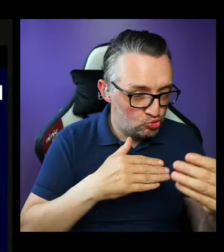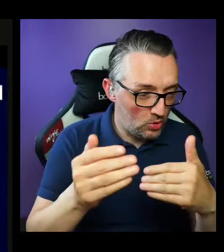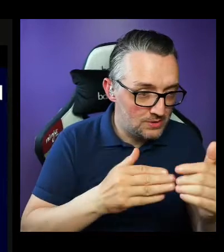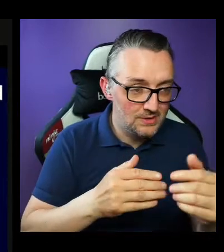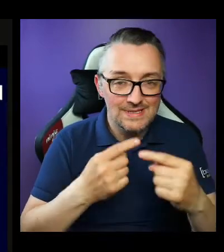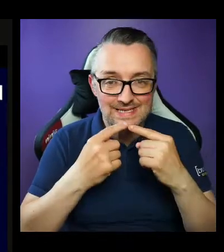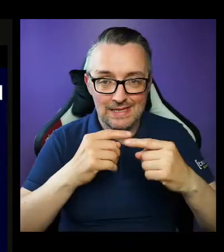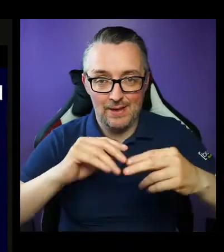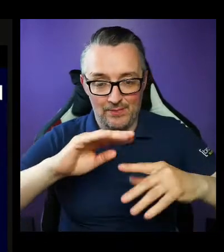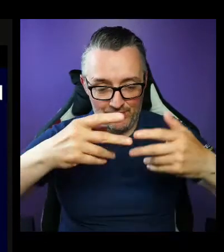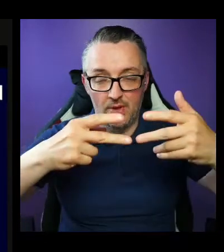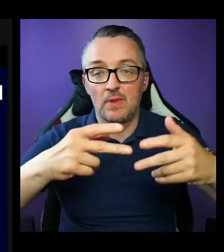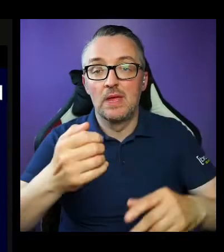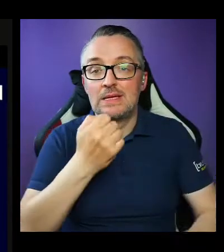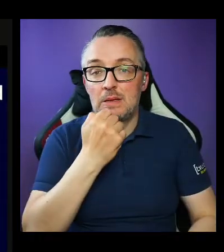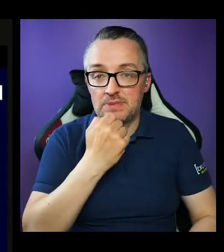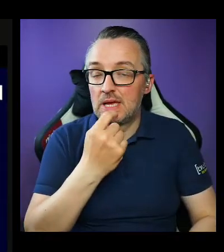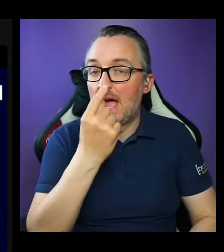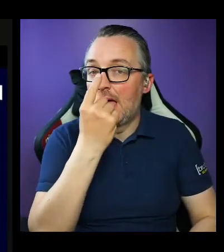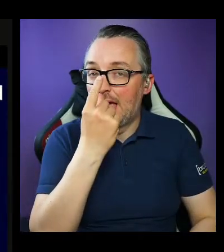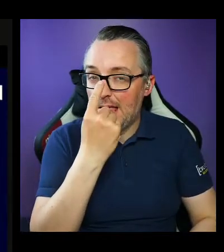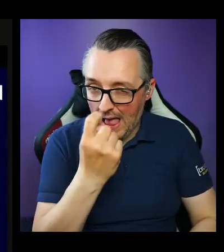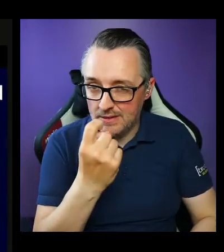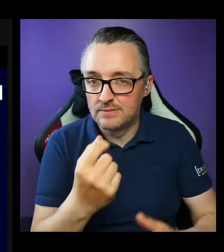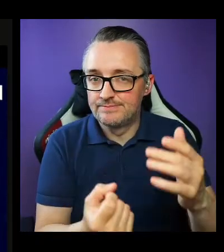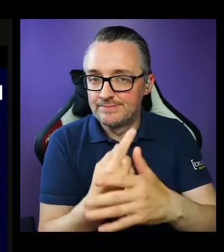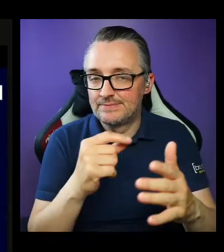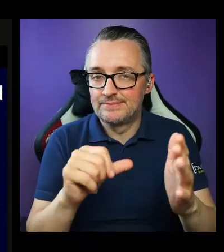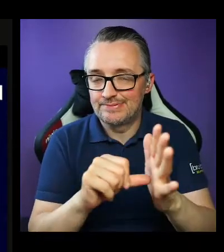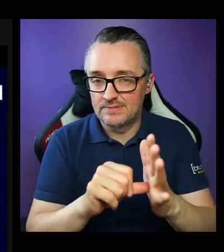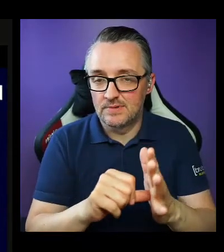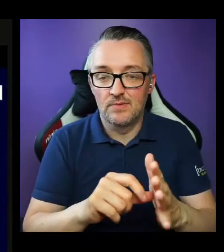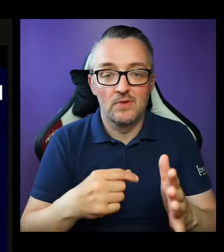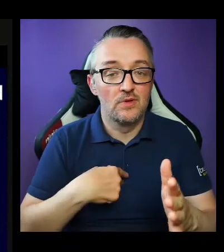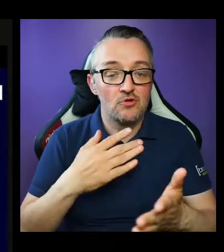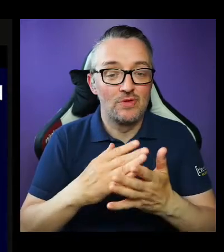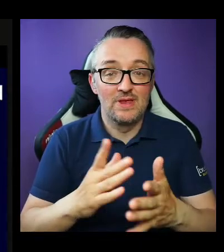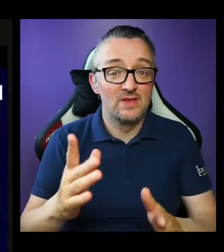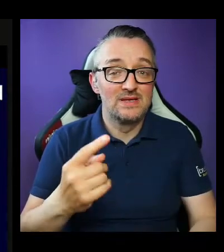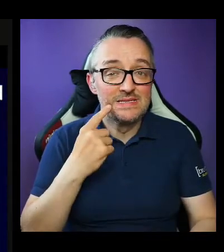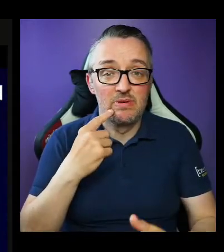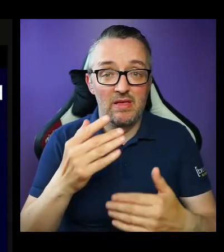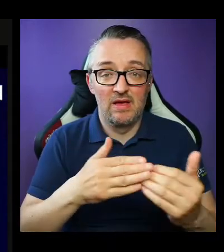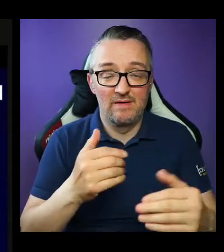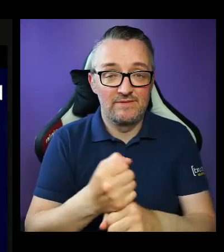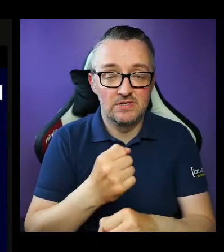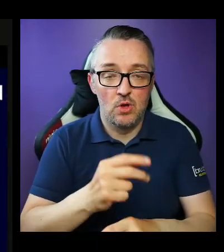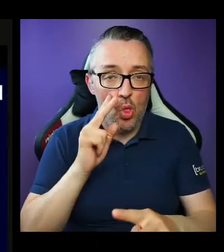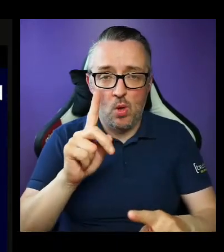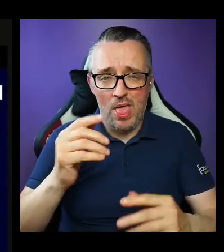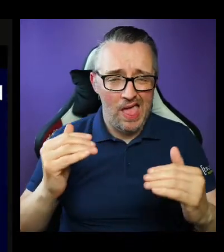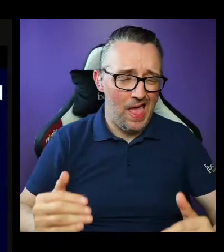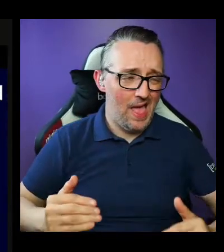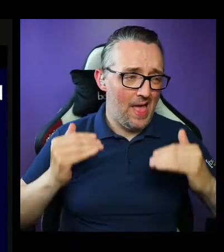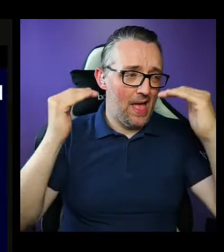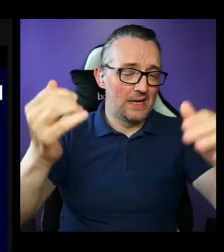then having numbers can cause some of these issues. For us, was a very simple fix. We just looked at the highest